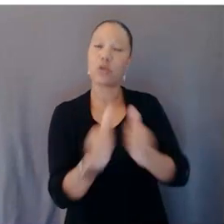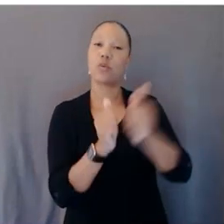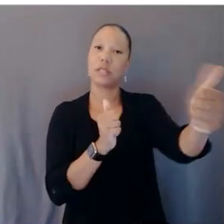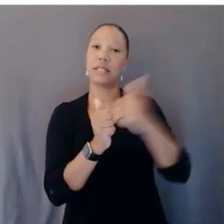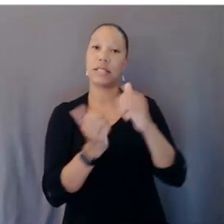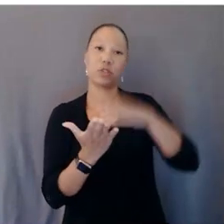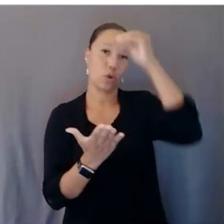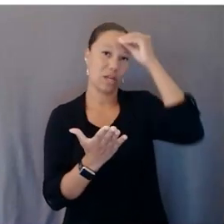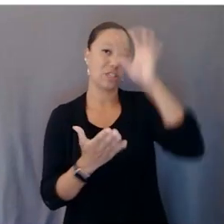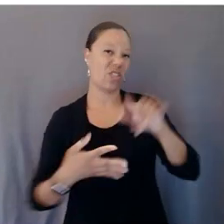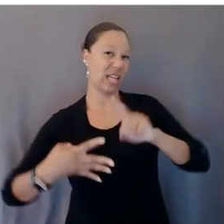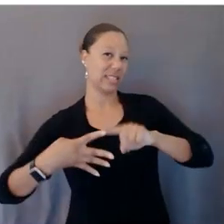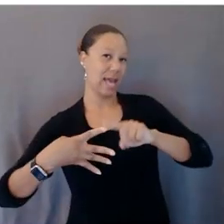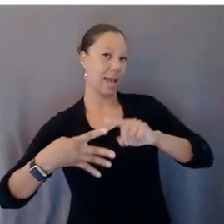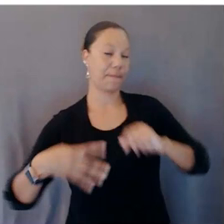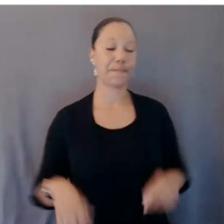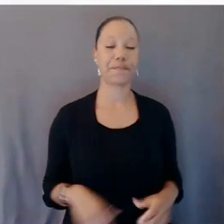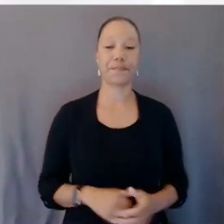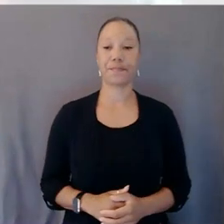what option A is asking.